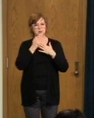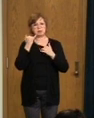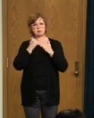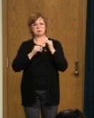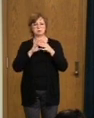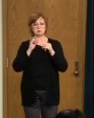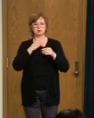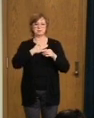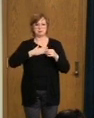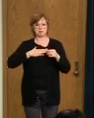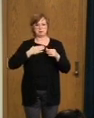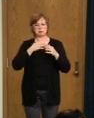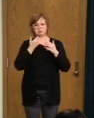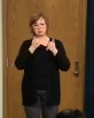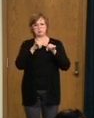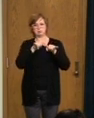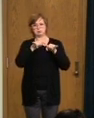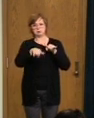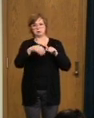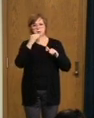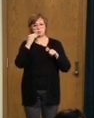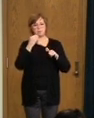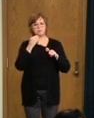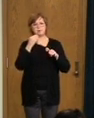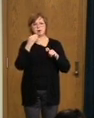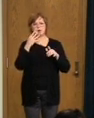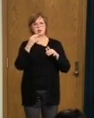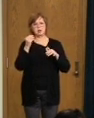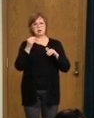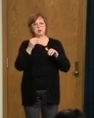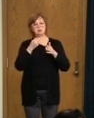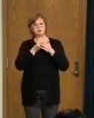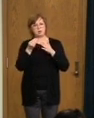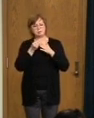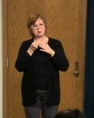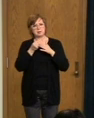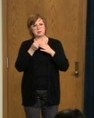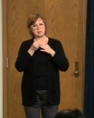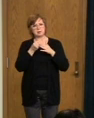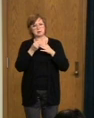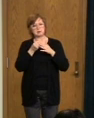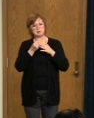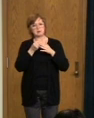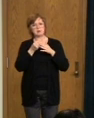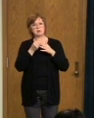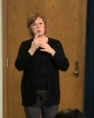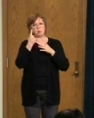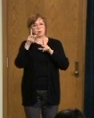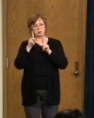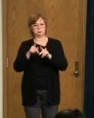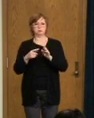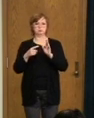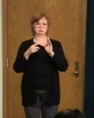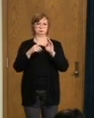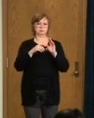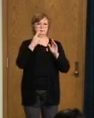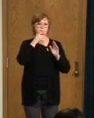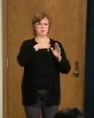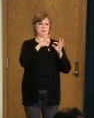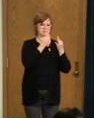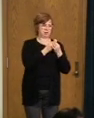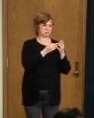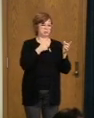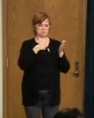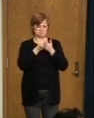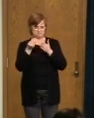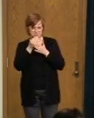shopping in a systematic way, just one person from a household, and where you are able to work from home, continuing to work from home. These are